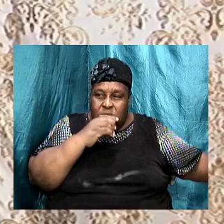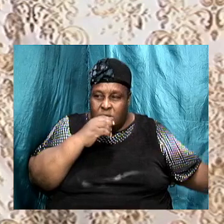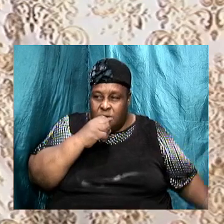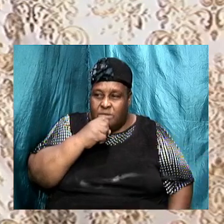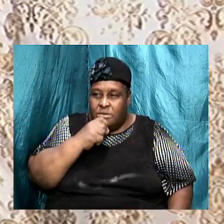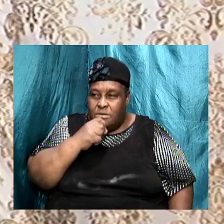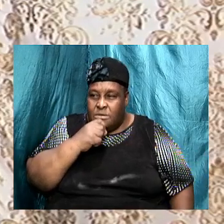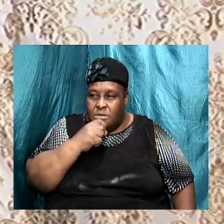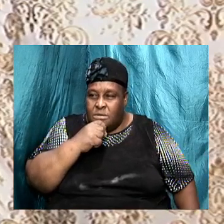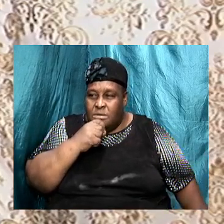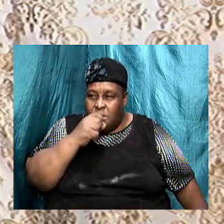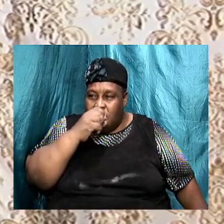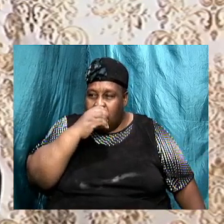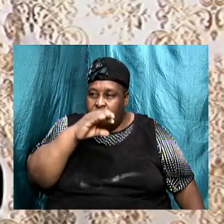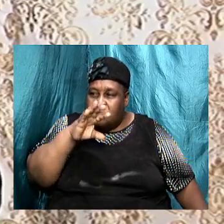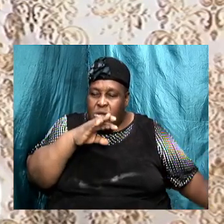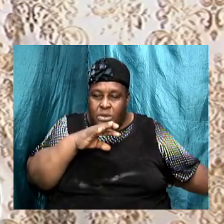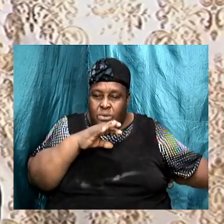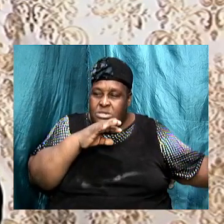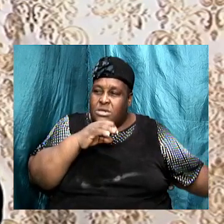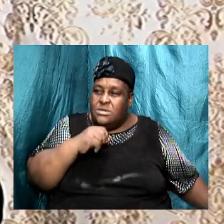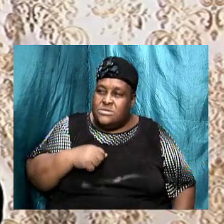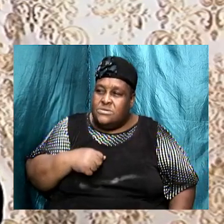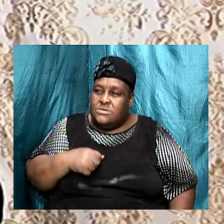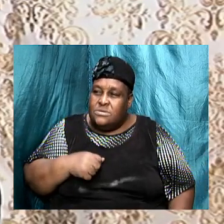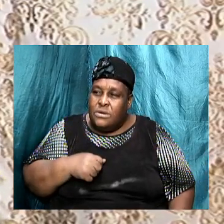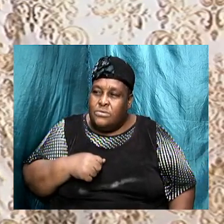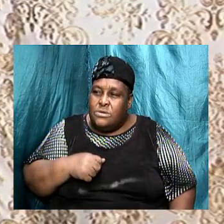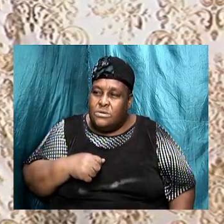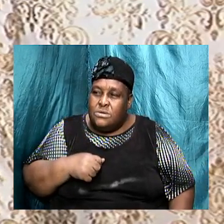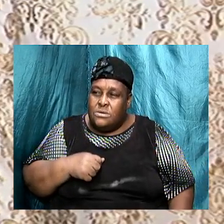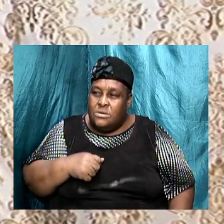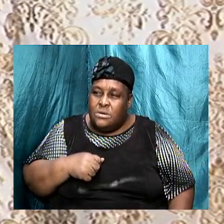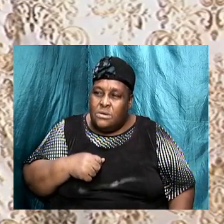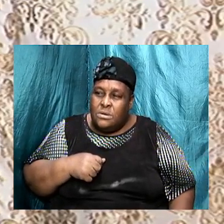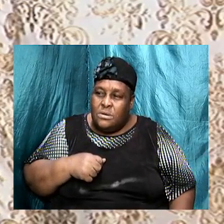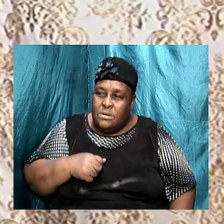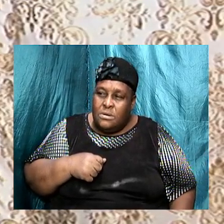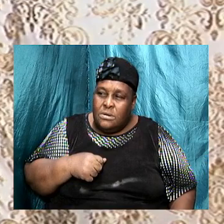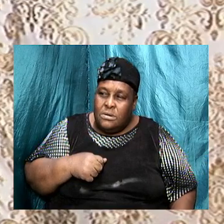And I want you to know that